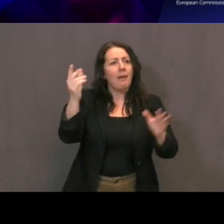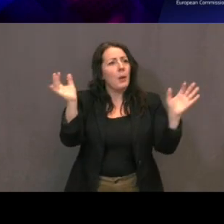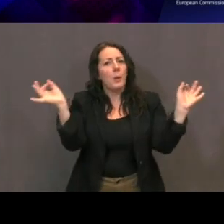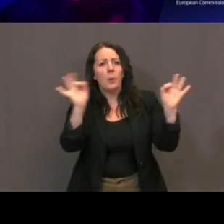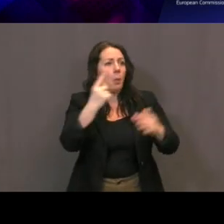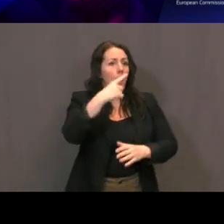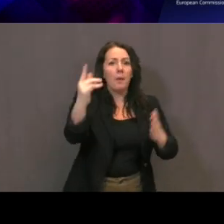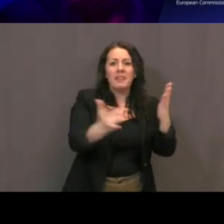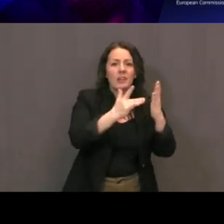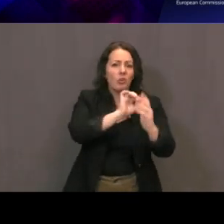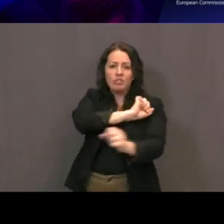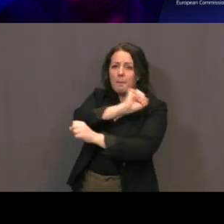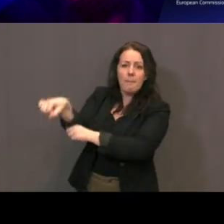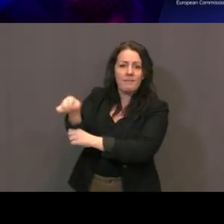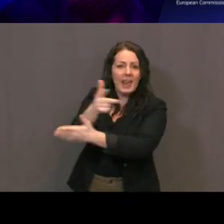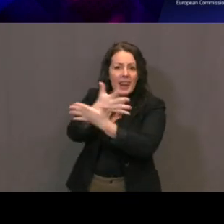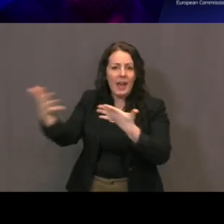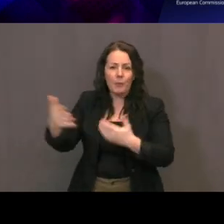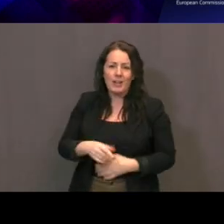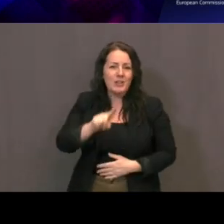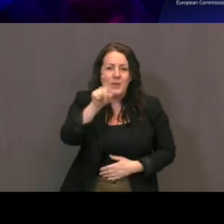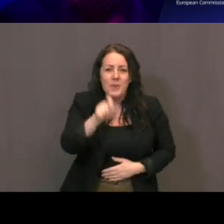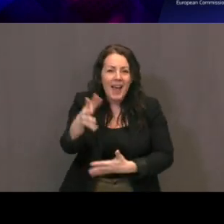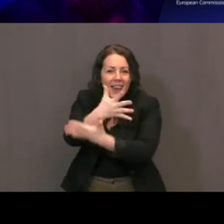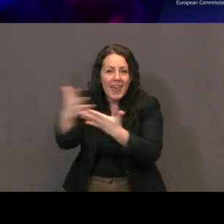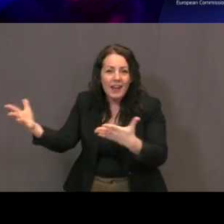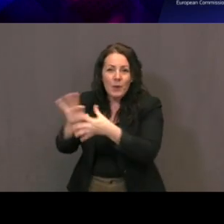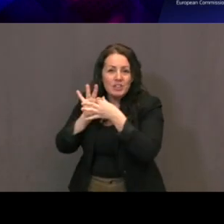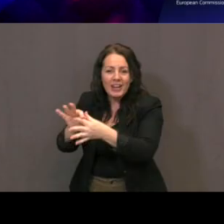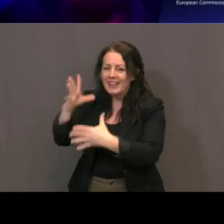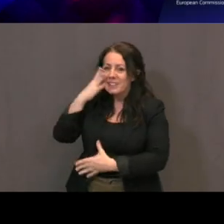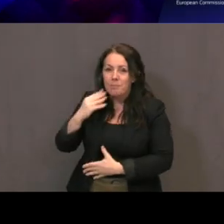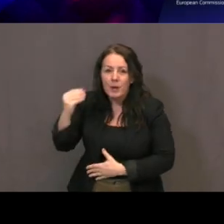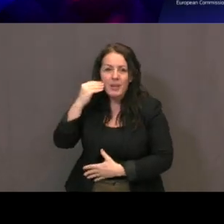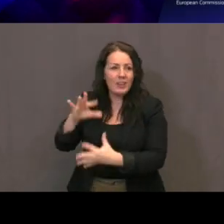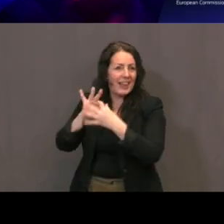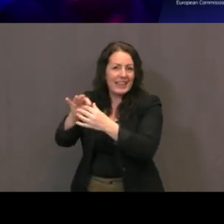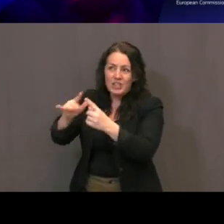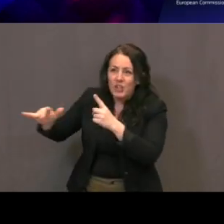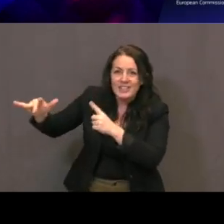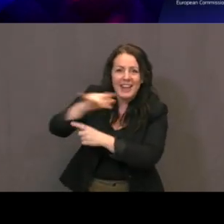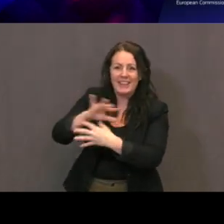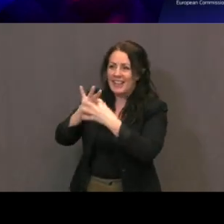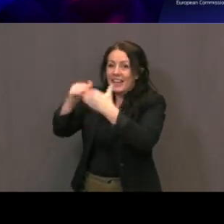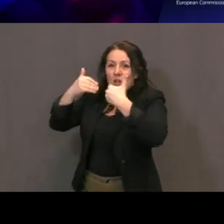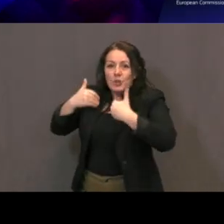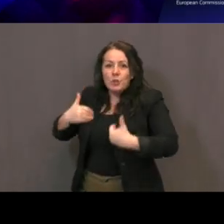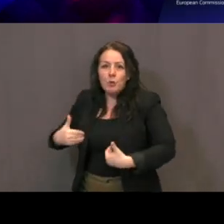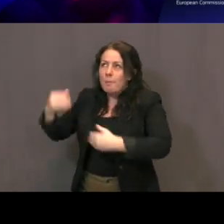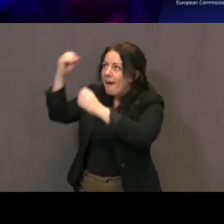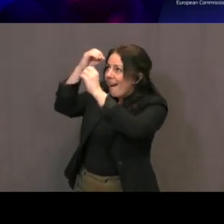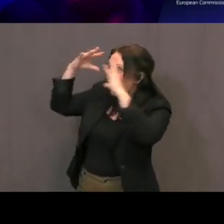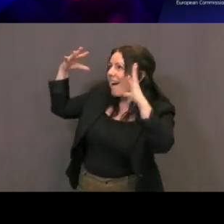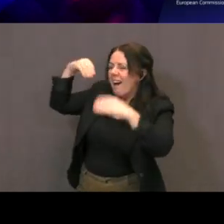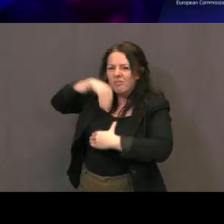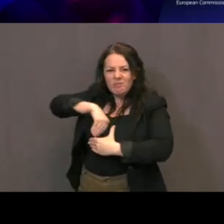it represents. And so ideally, what we think that we need to do with language, it's a way to communicate and connect